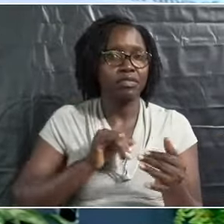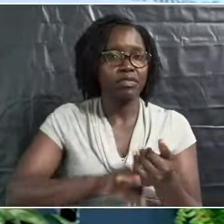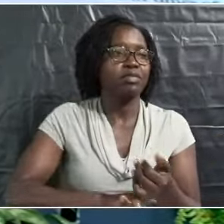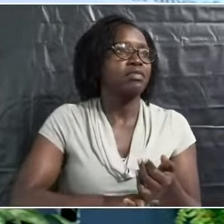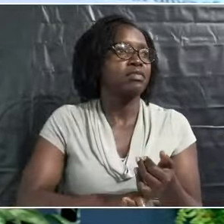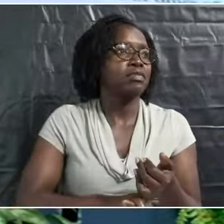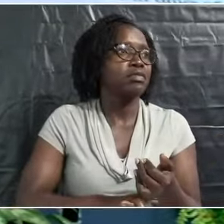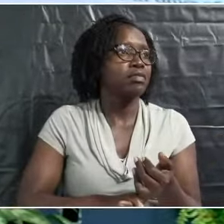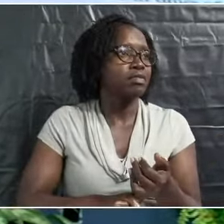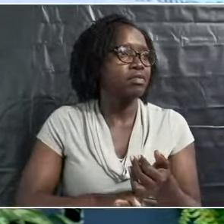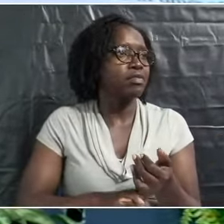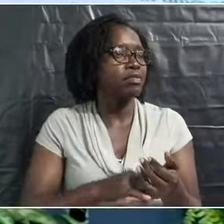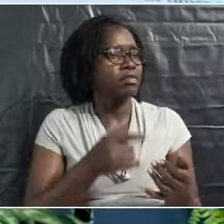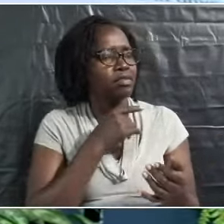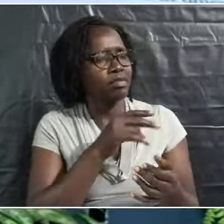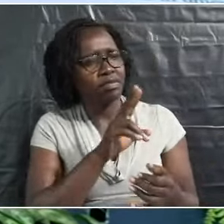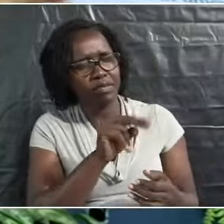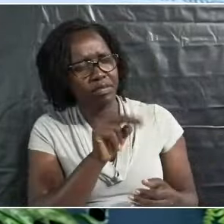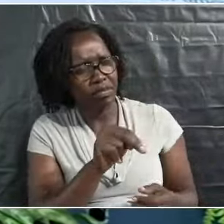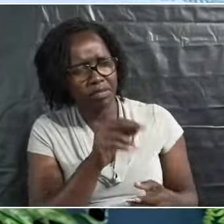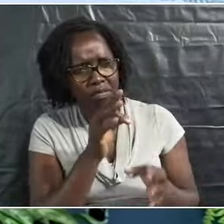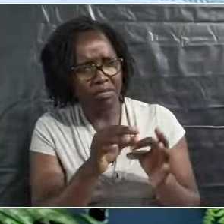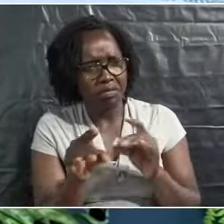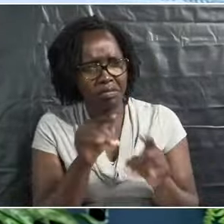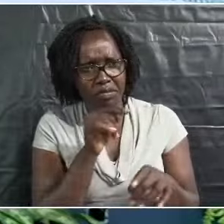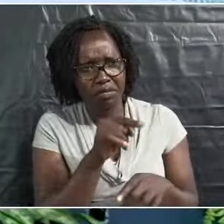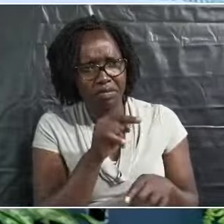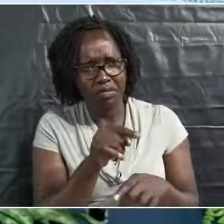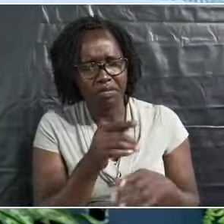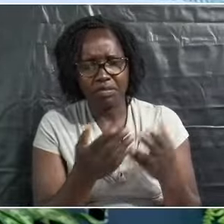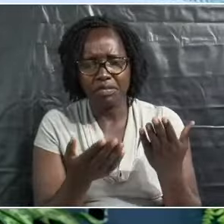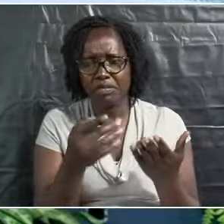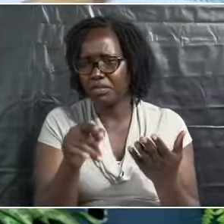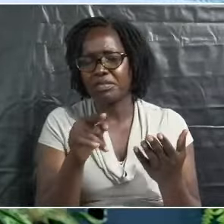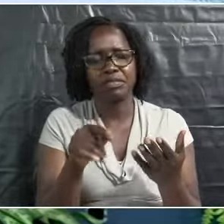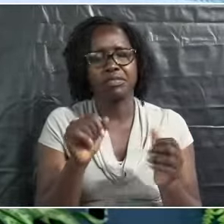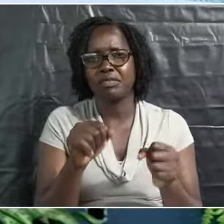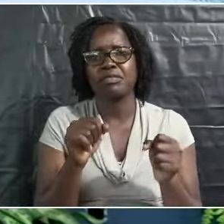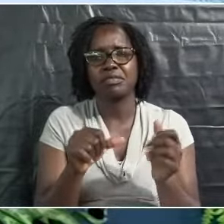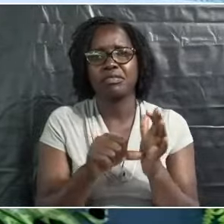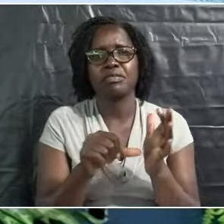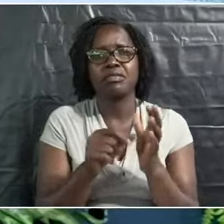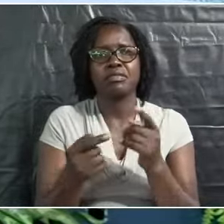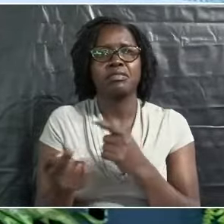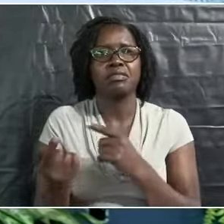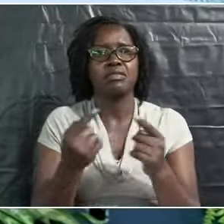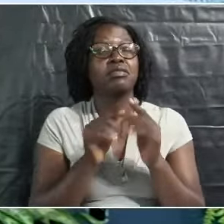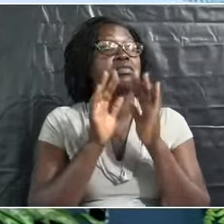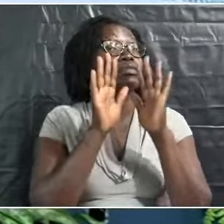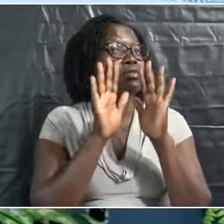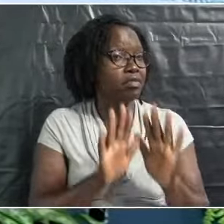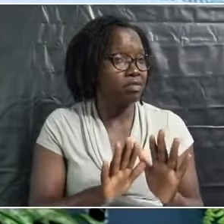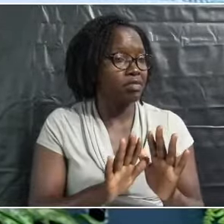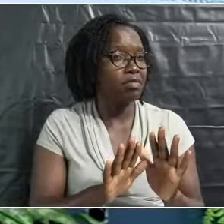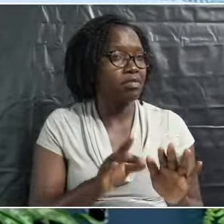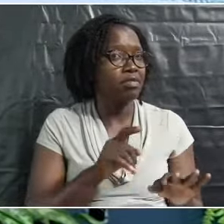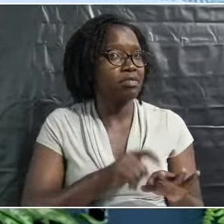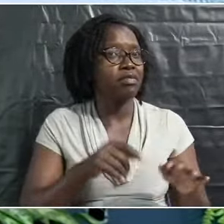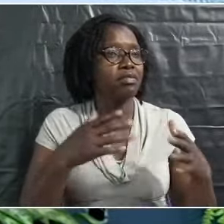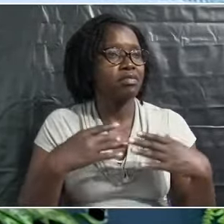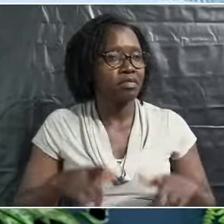his wife will say, "No, honey, if we do this, maybe this will be a problem." It's important when